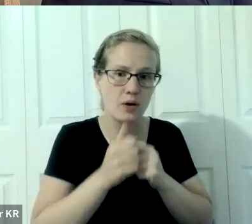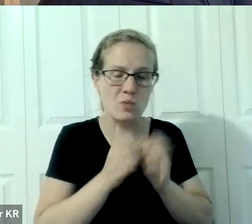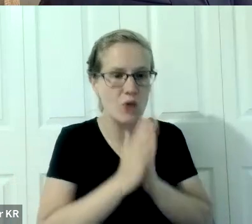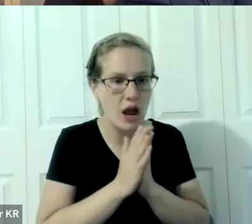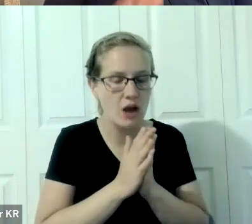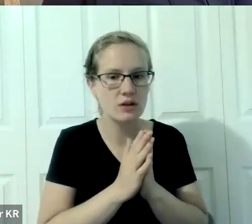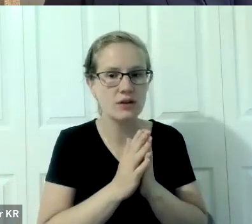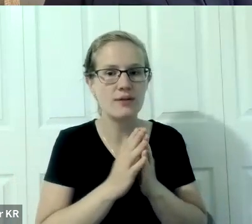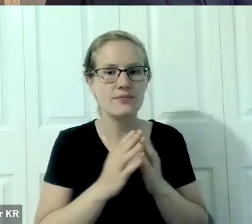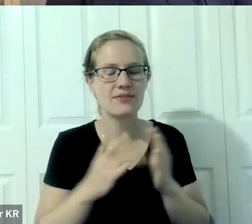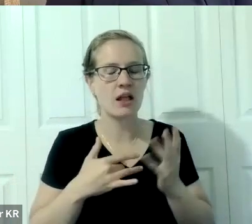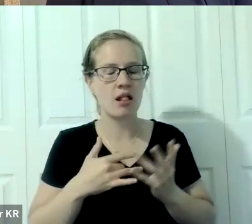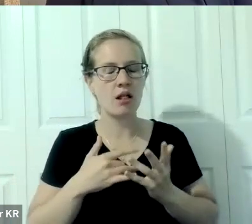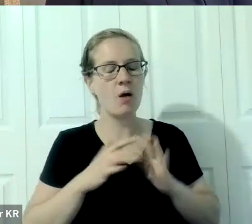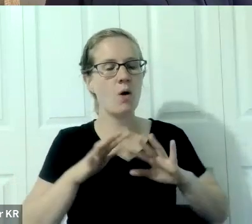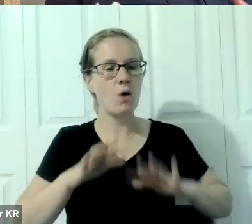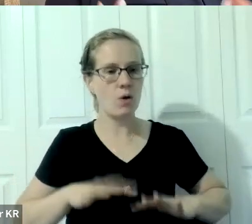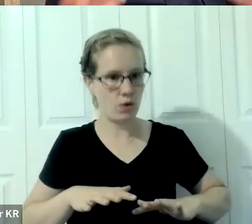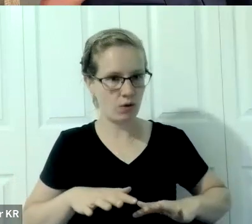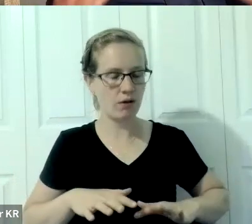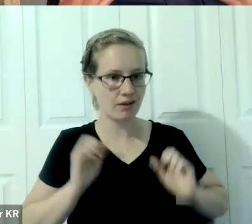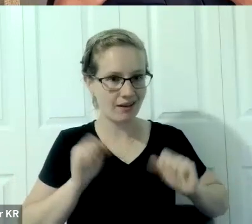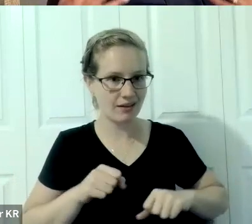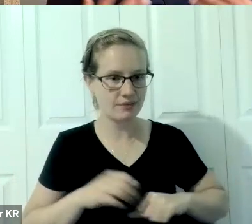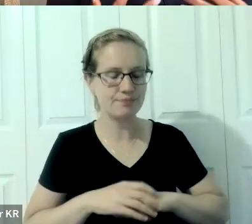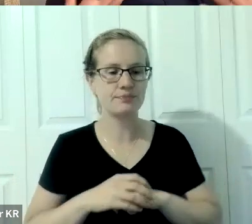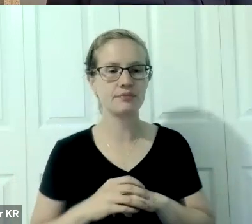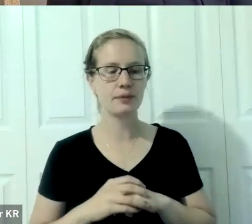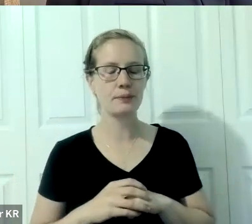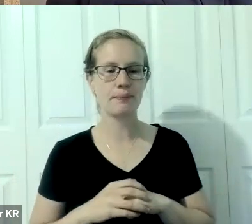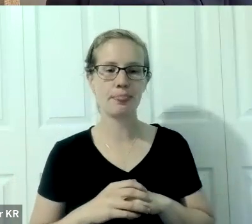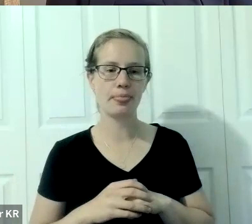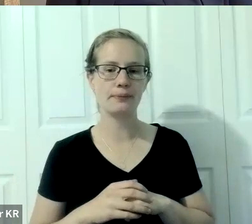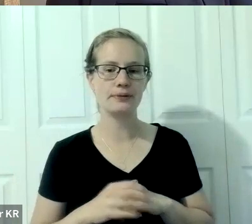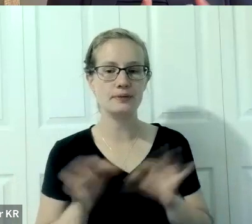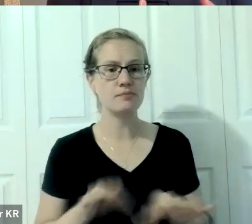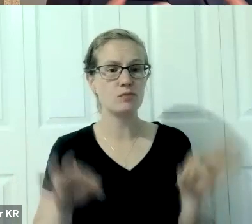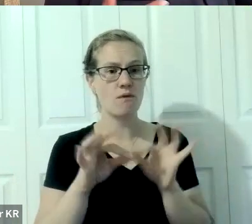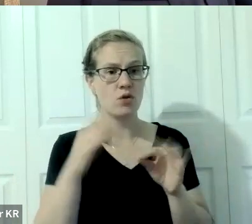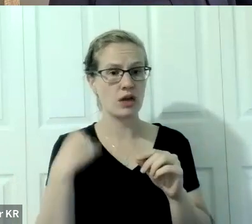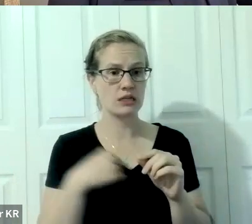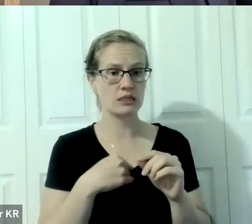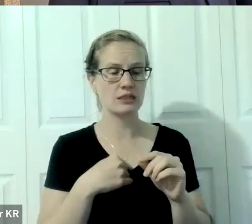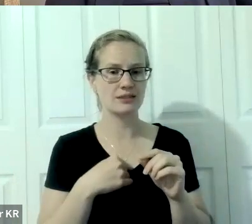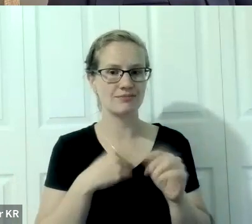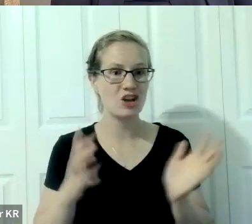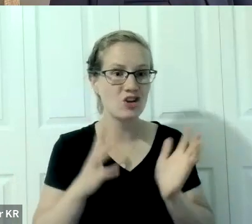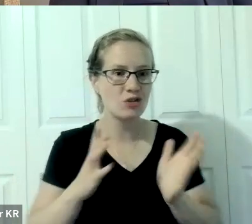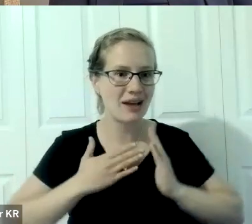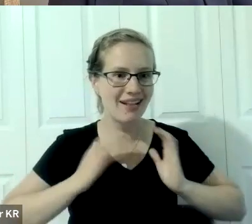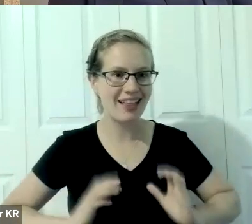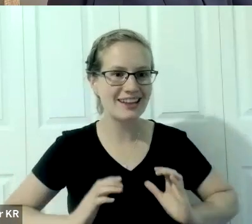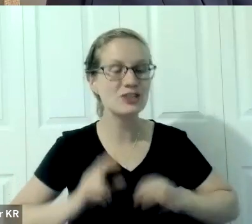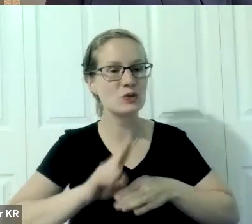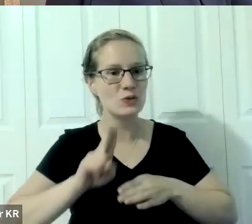like you feel centered. And so I think it's very important for us to I encourage my clients to use